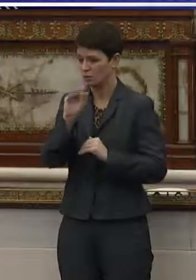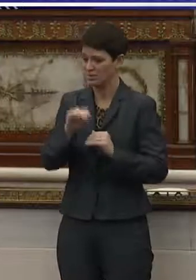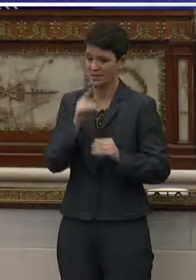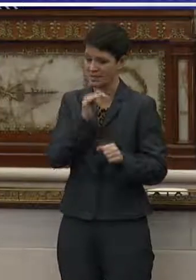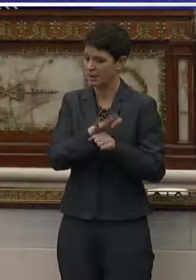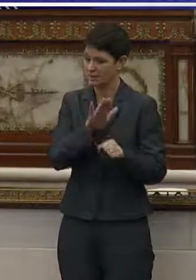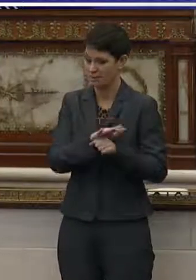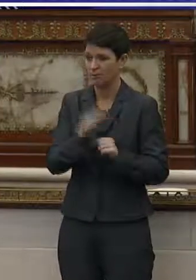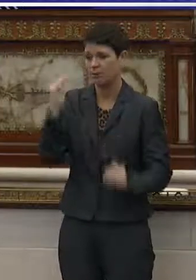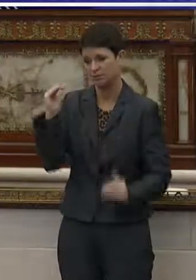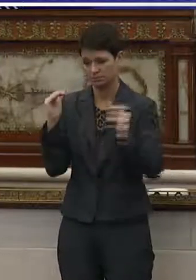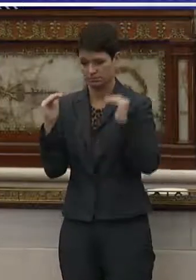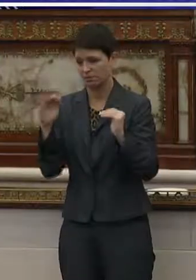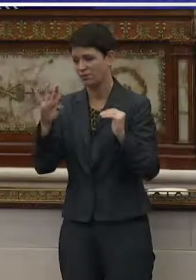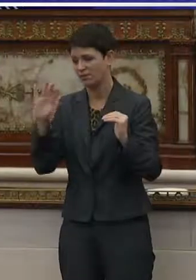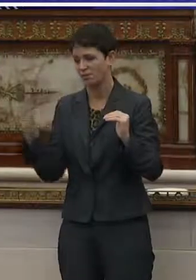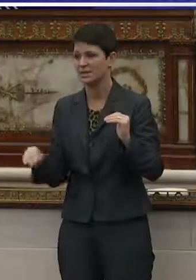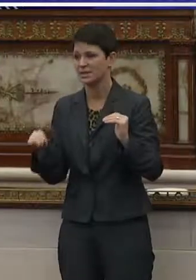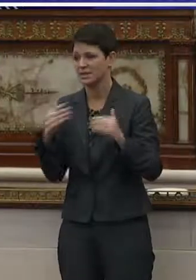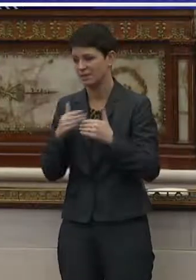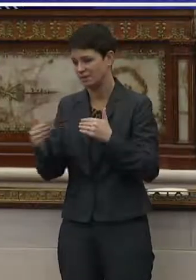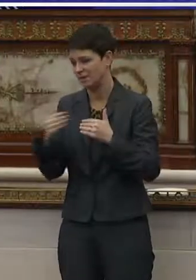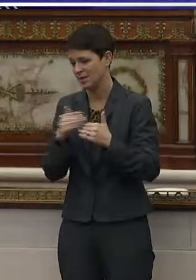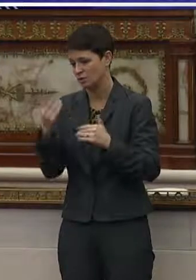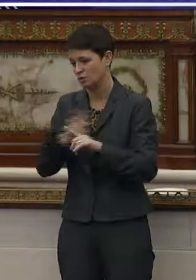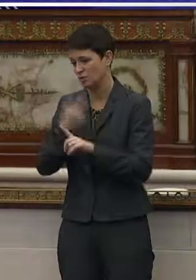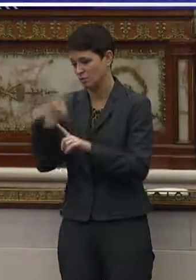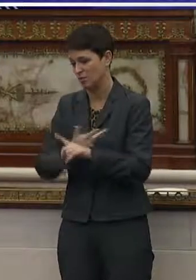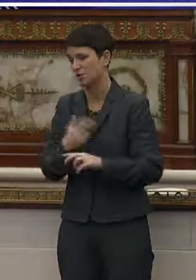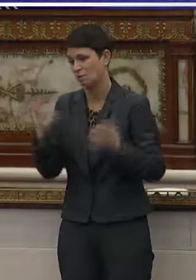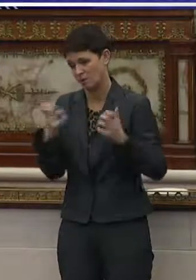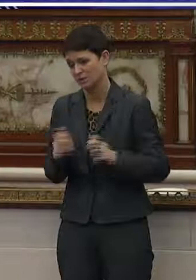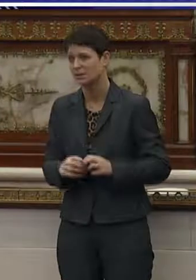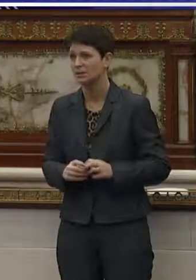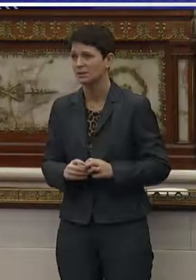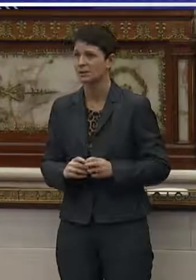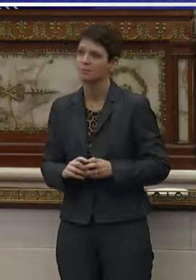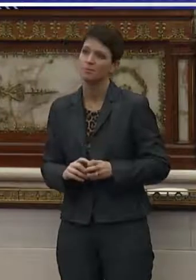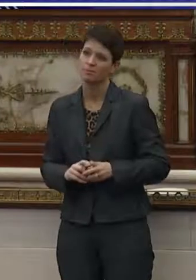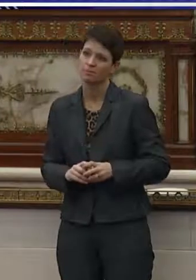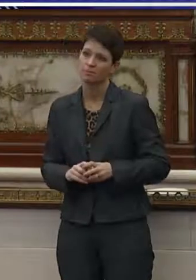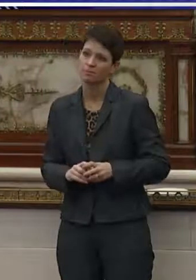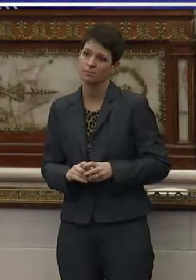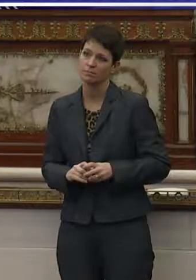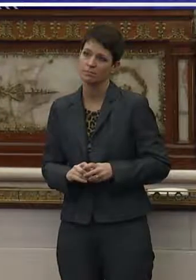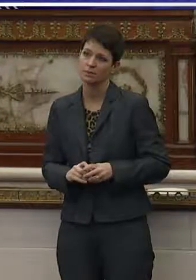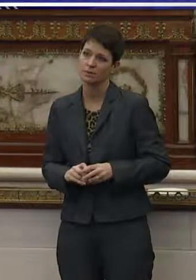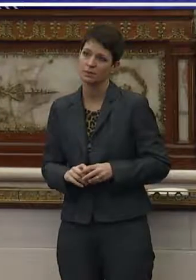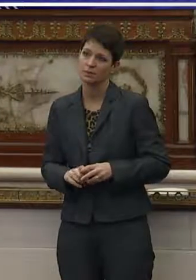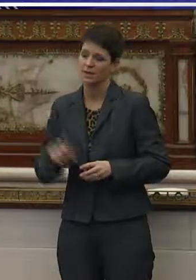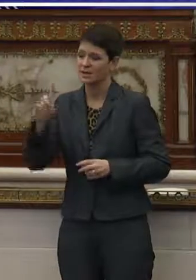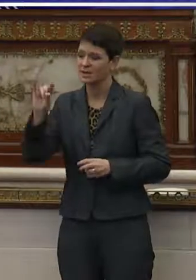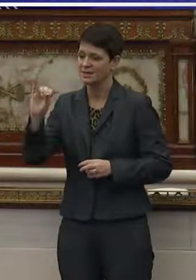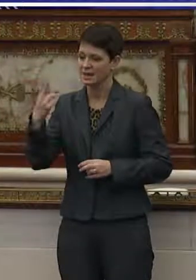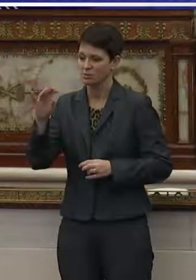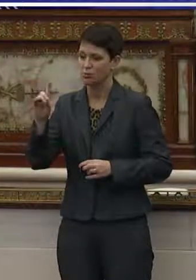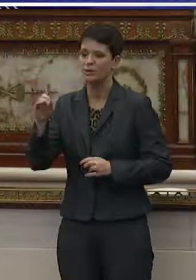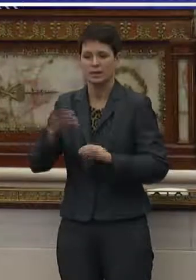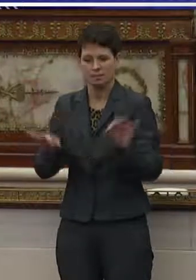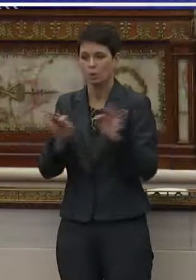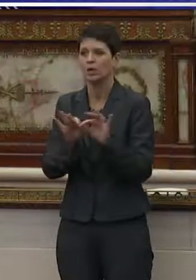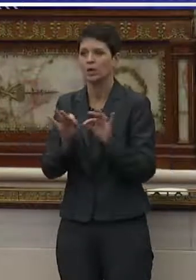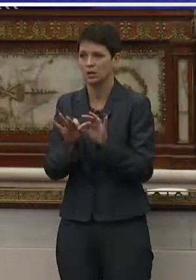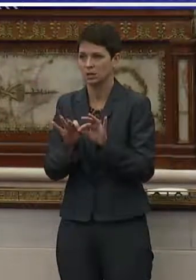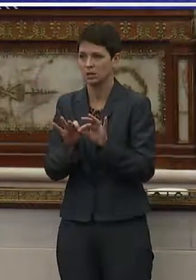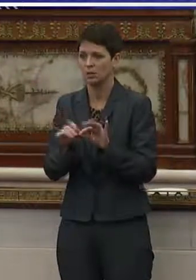that 45% in the next, whatever it is, 2-3 months. But I think, and that's why the dashboard becomes important, because where